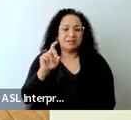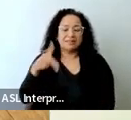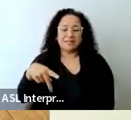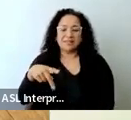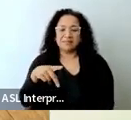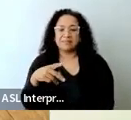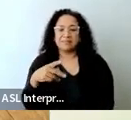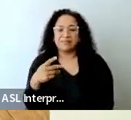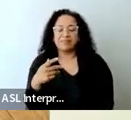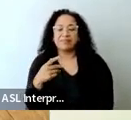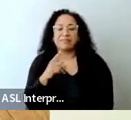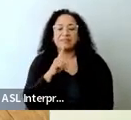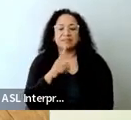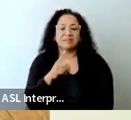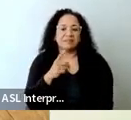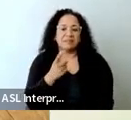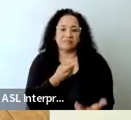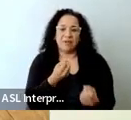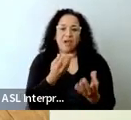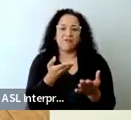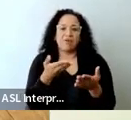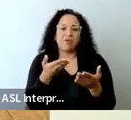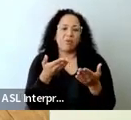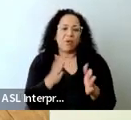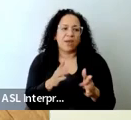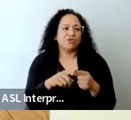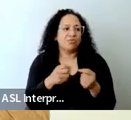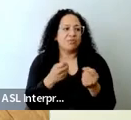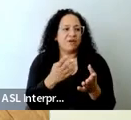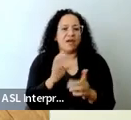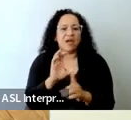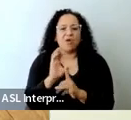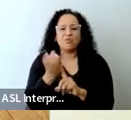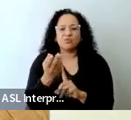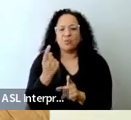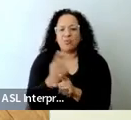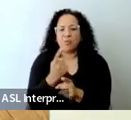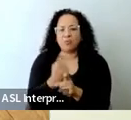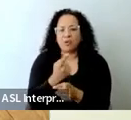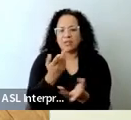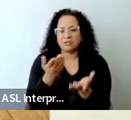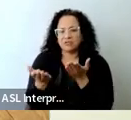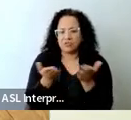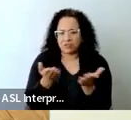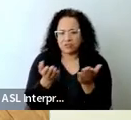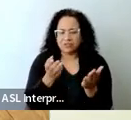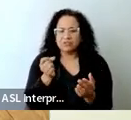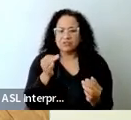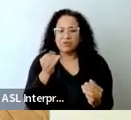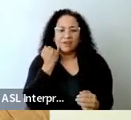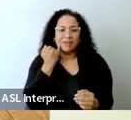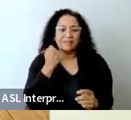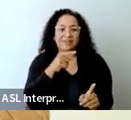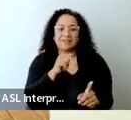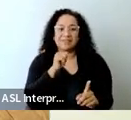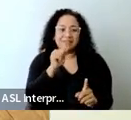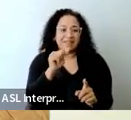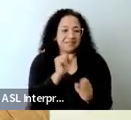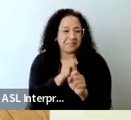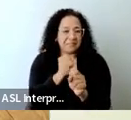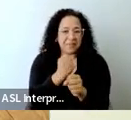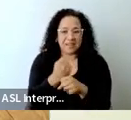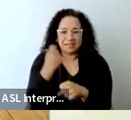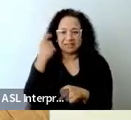self-determination is that it offers a way to provide culturally appropriate services. So if it doesn't make